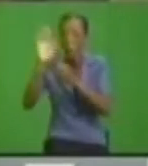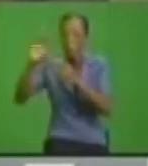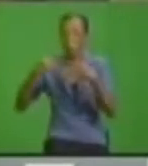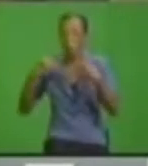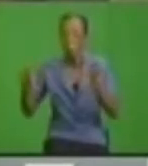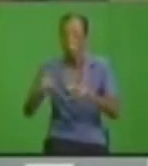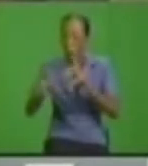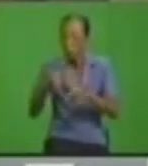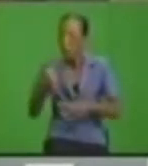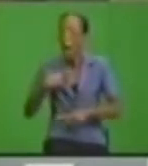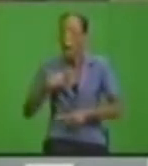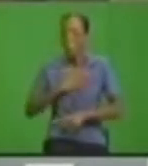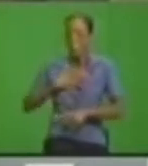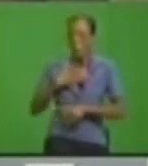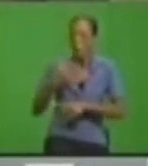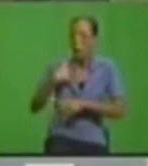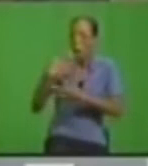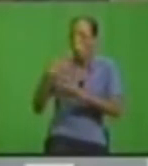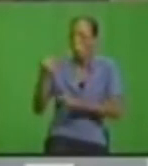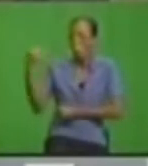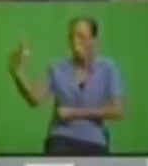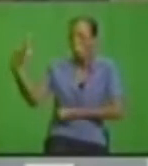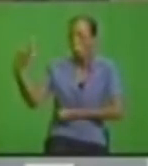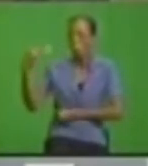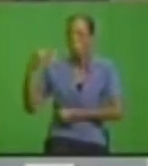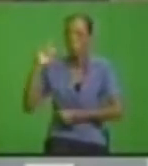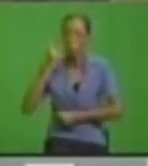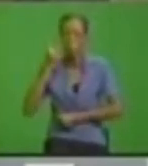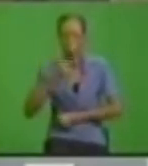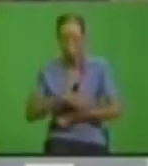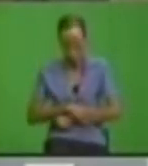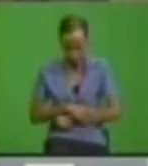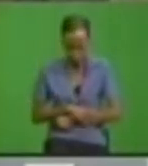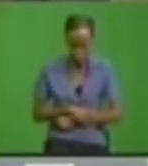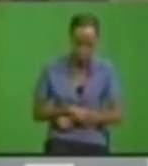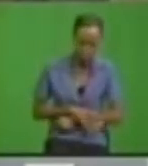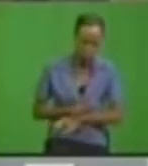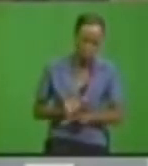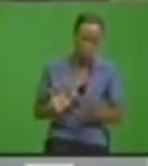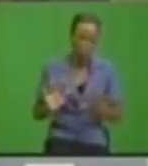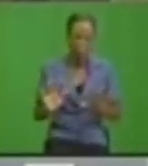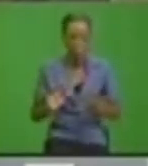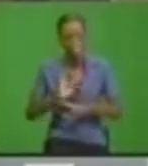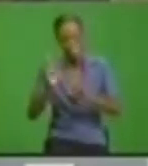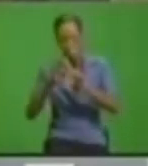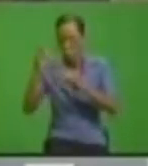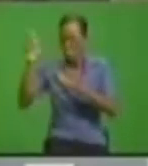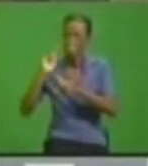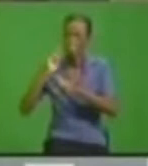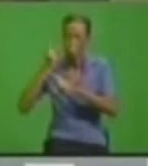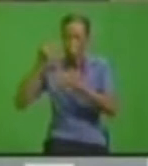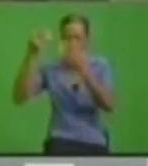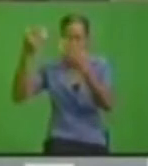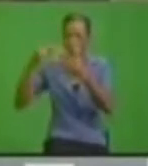for a vacation, his forehead would immediately wrinkle, and he would say, "When you come back from a